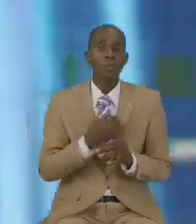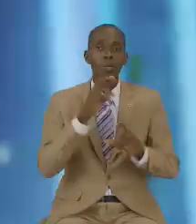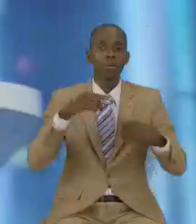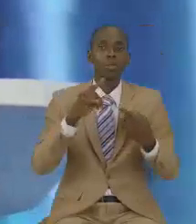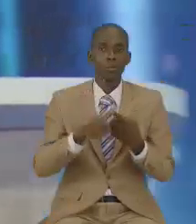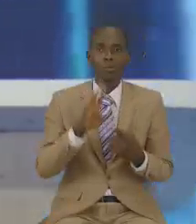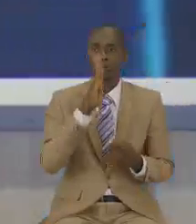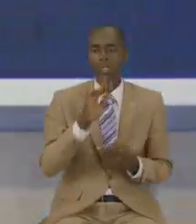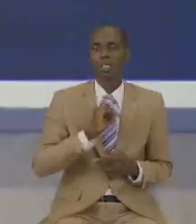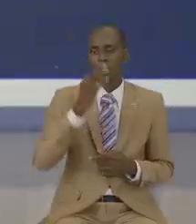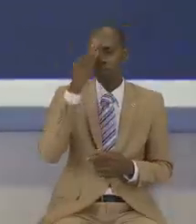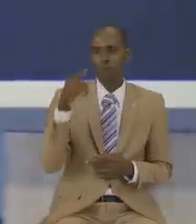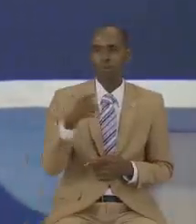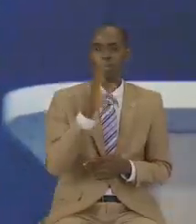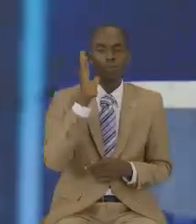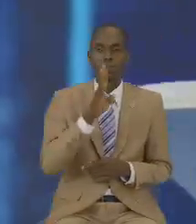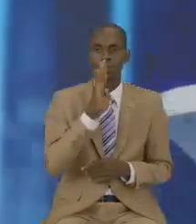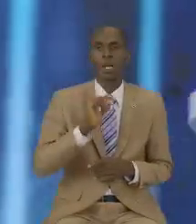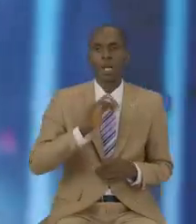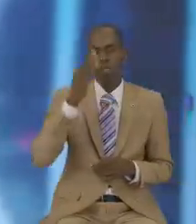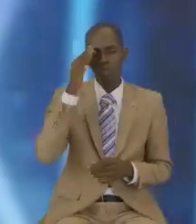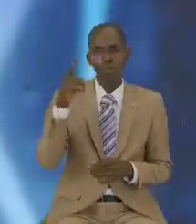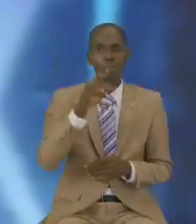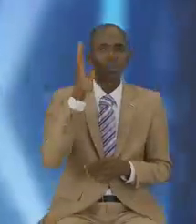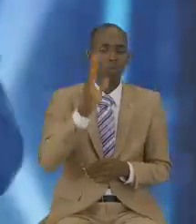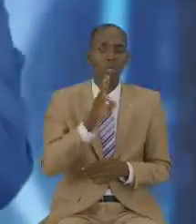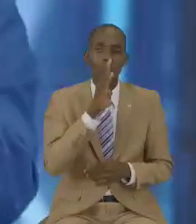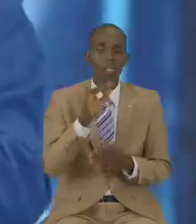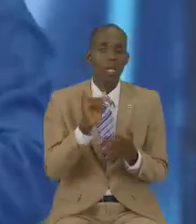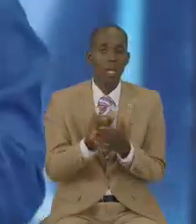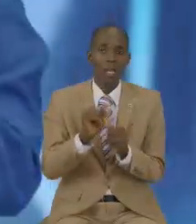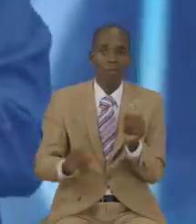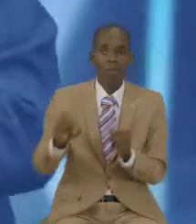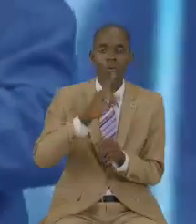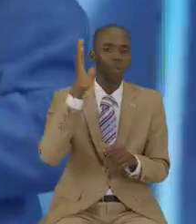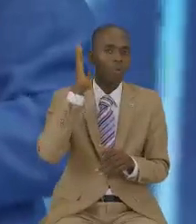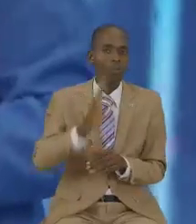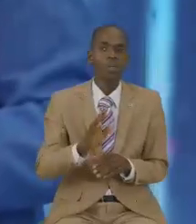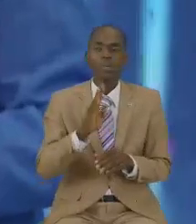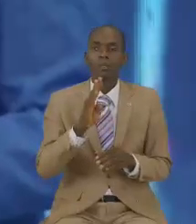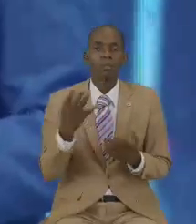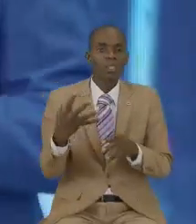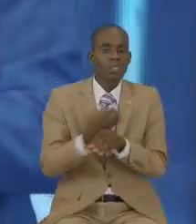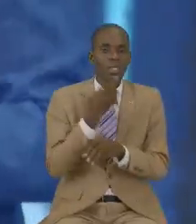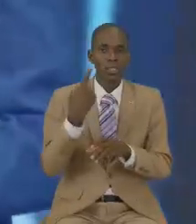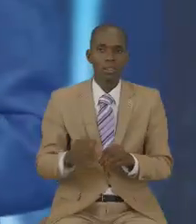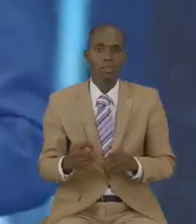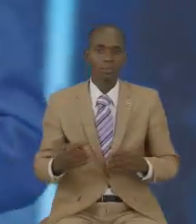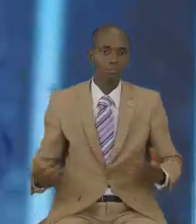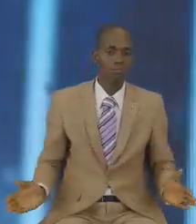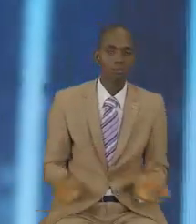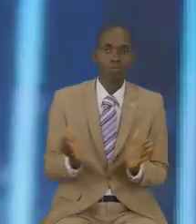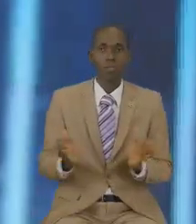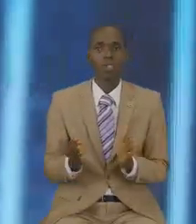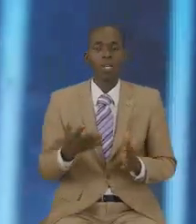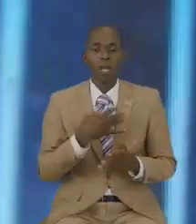we're going to be, I know you are going to be, I know that everyone is going to take the charge and is going to have the